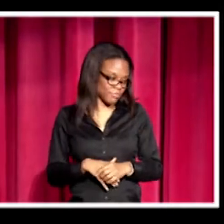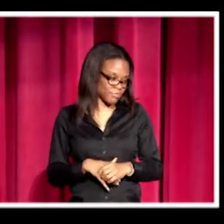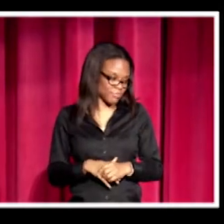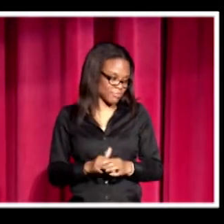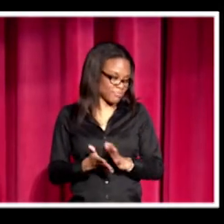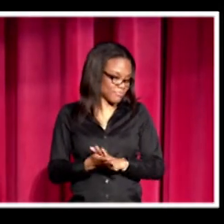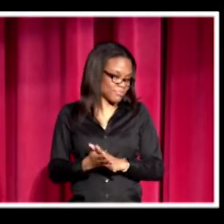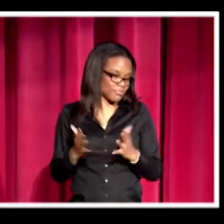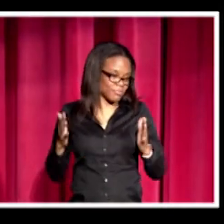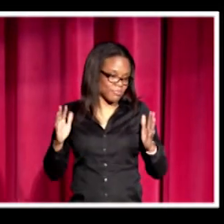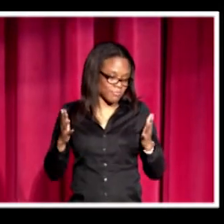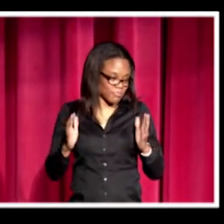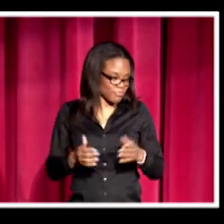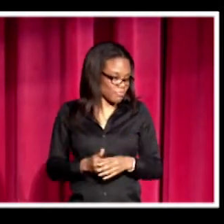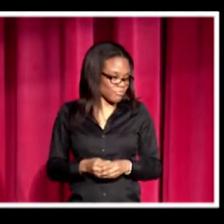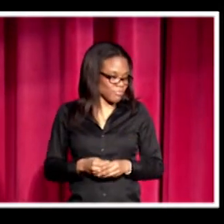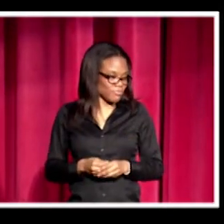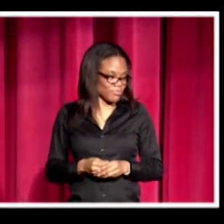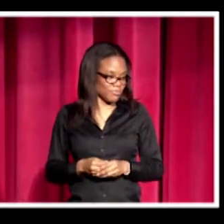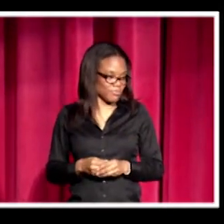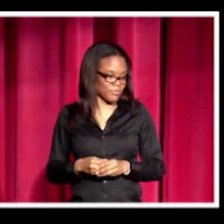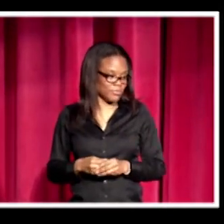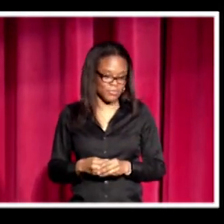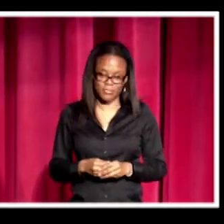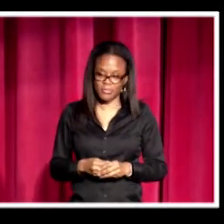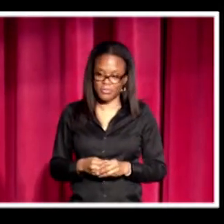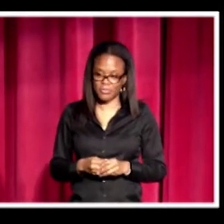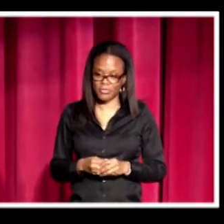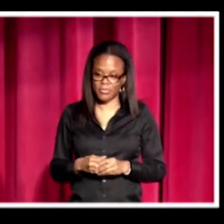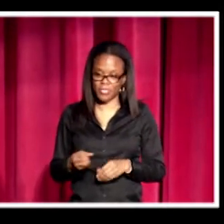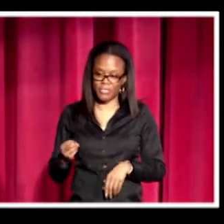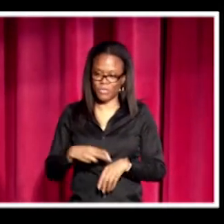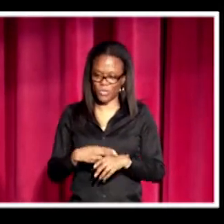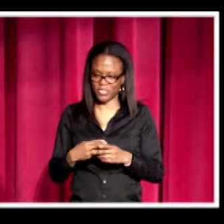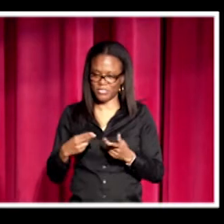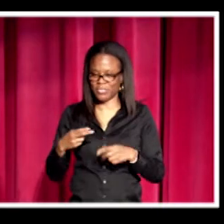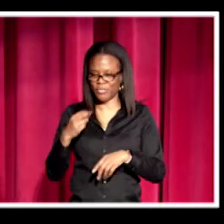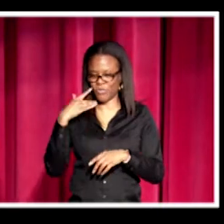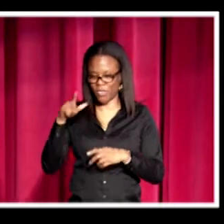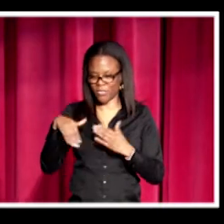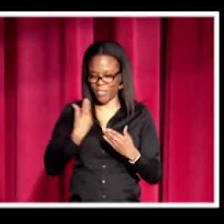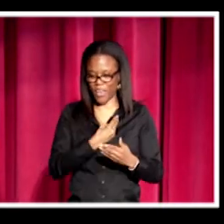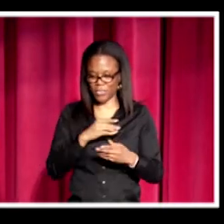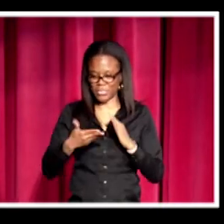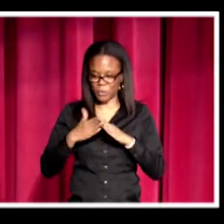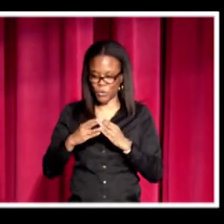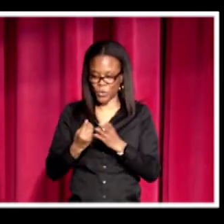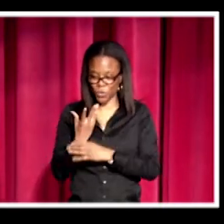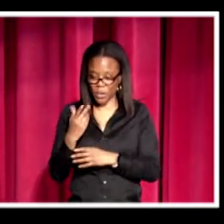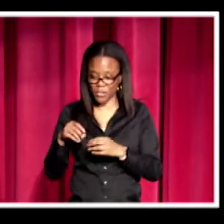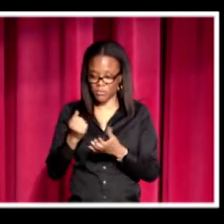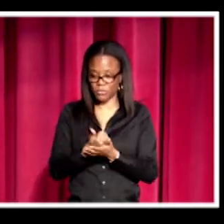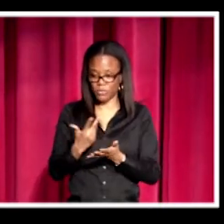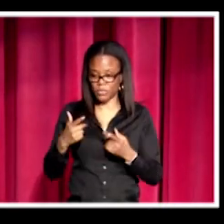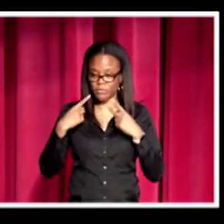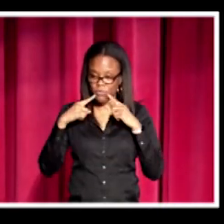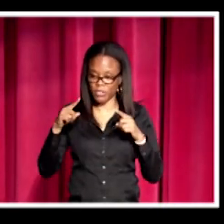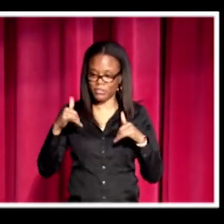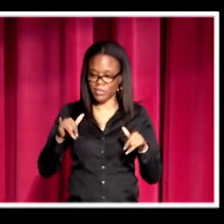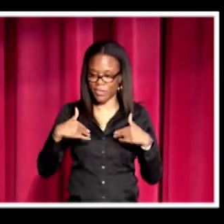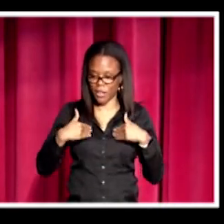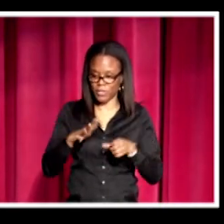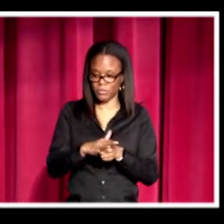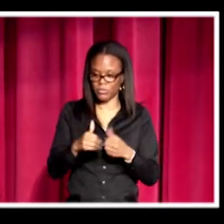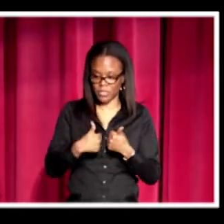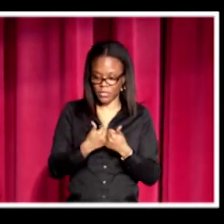of course, for all of our city's growth and prosperity, we still have our challenges. Some of